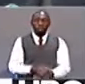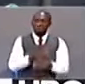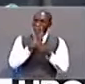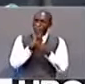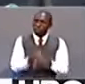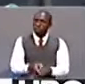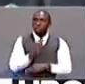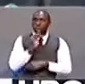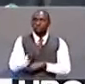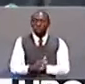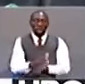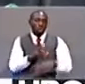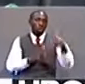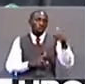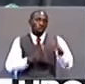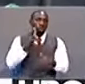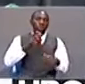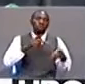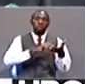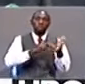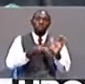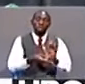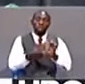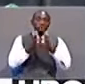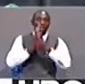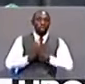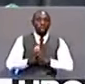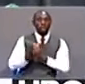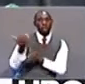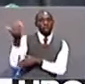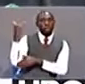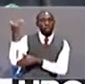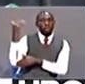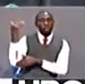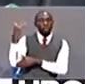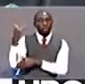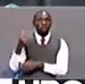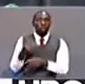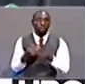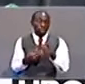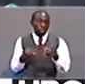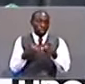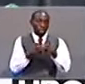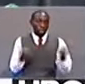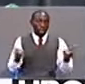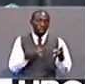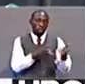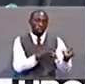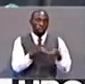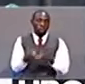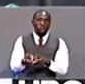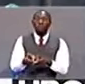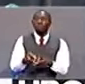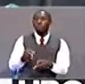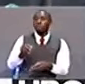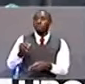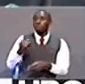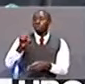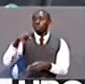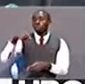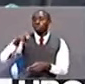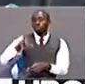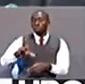launch of the projects on Sunday paved way for ECOP company to award the